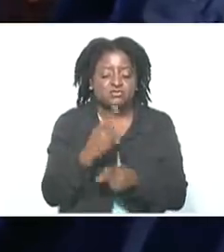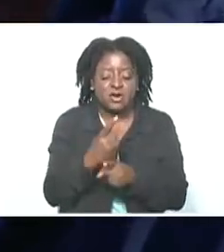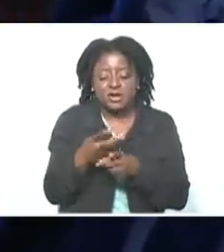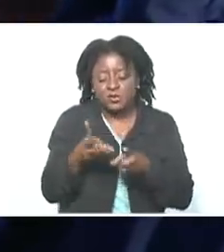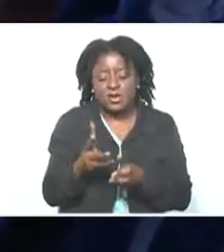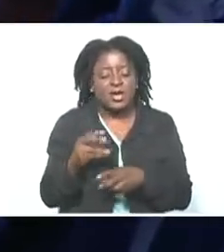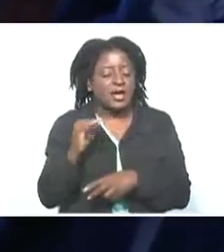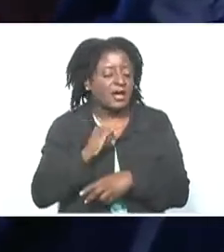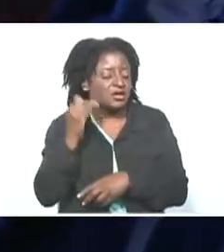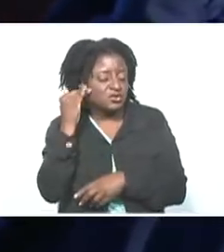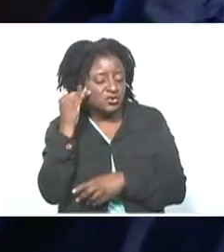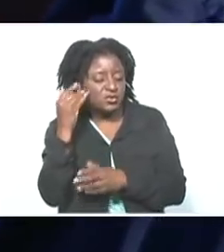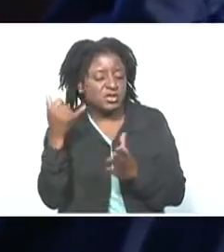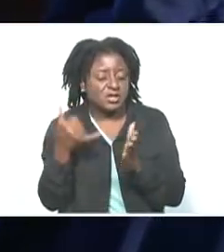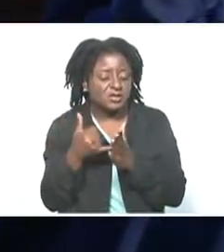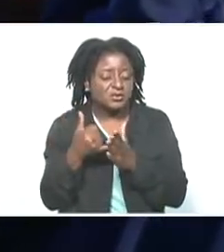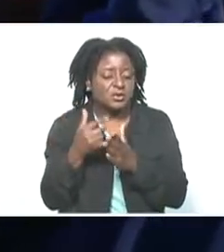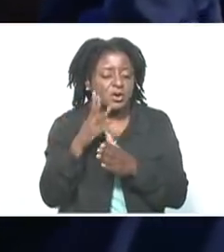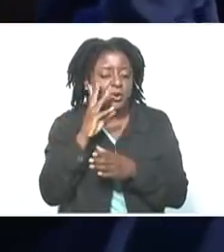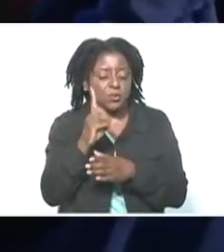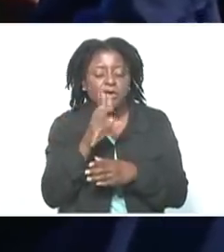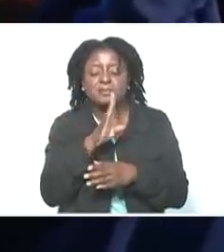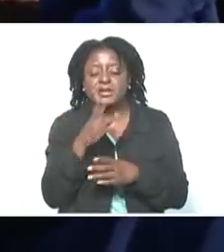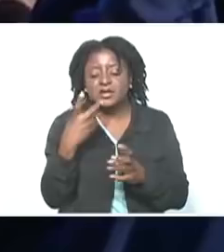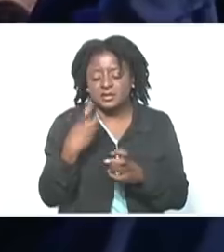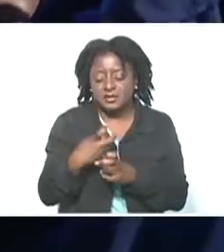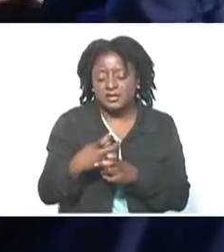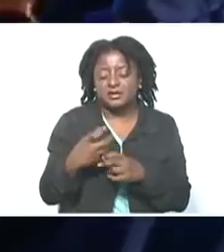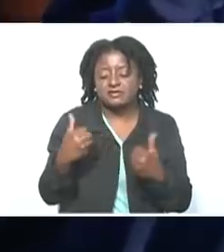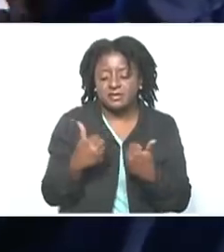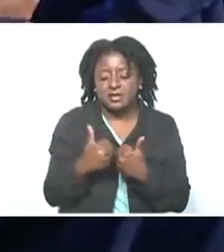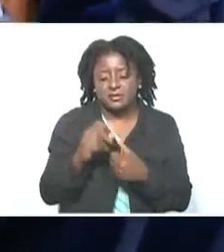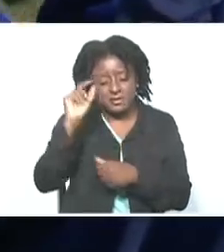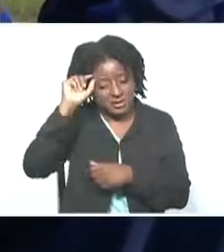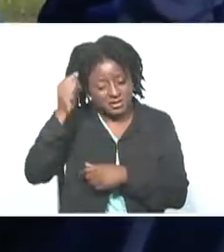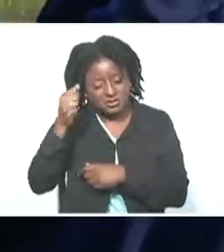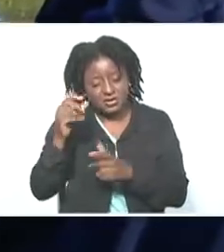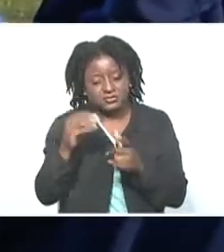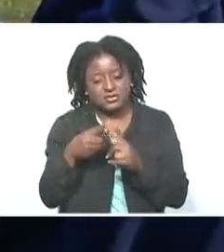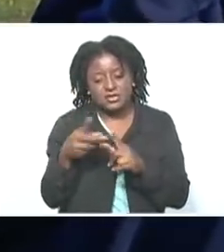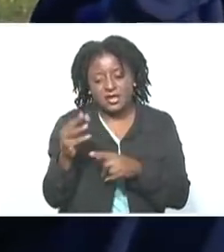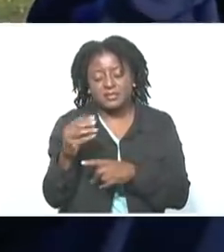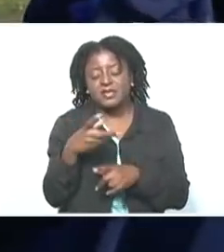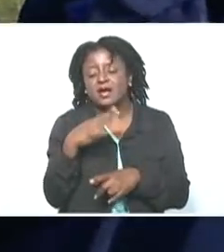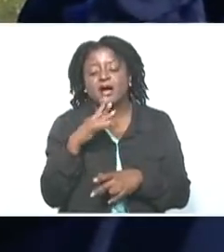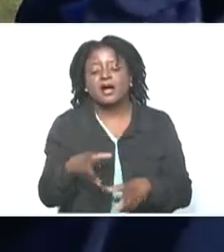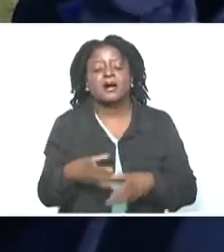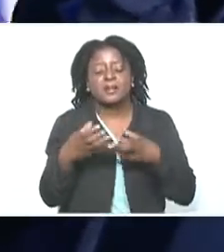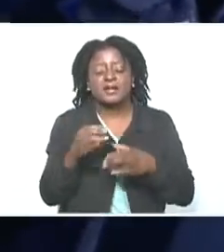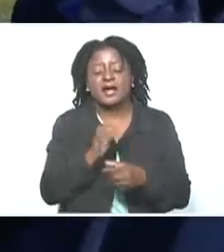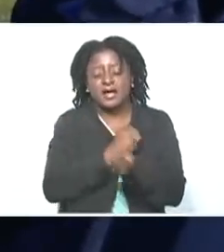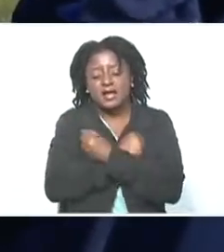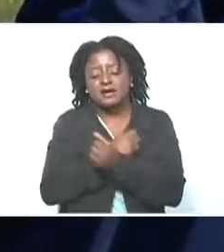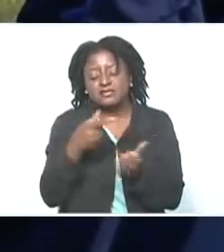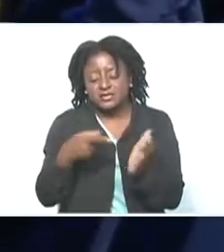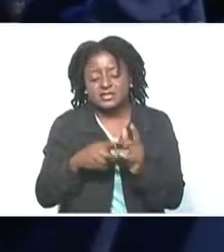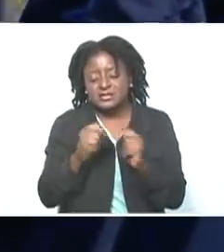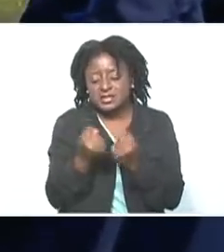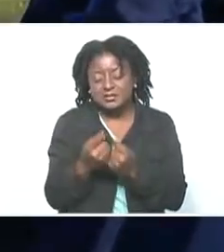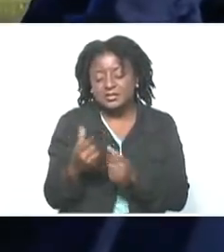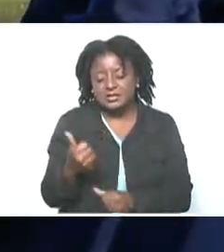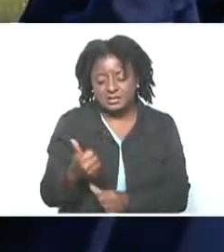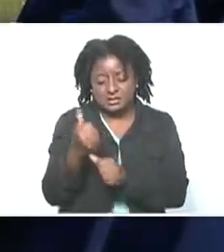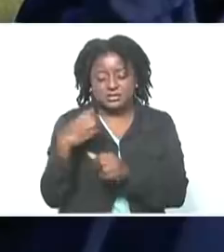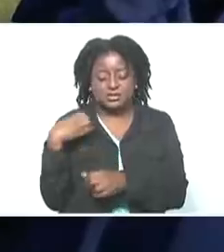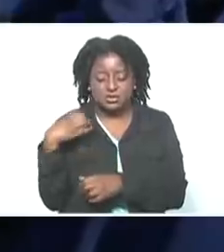so hats off to them. It's a very good bunch. They are committed, and I love them. I love this team, assistant coach, everybody. We